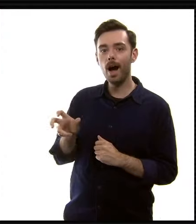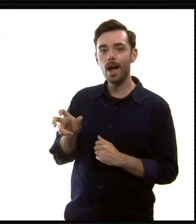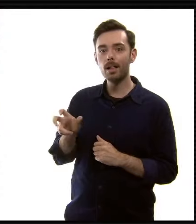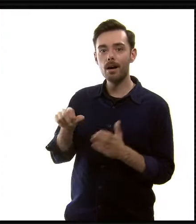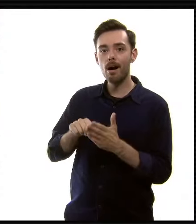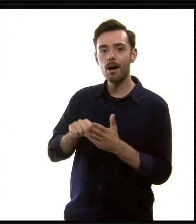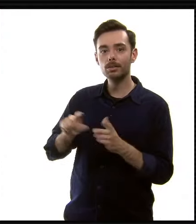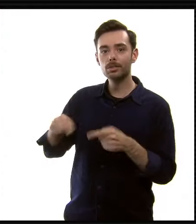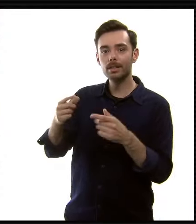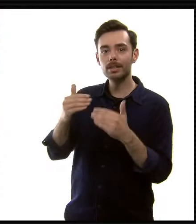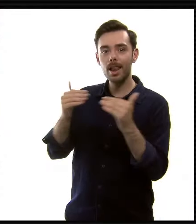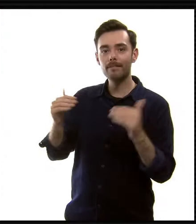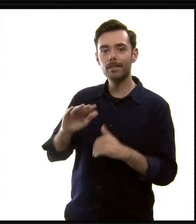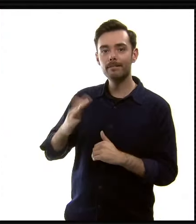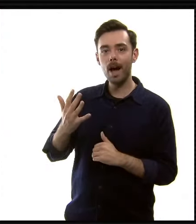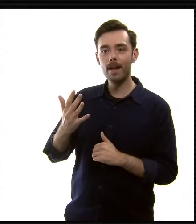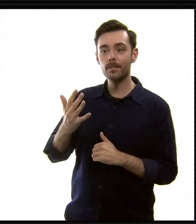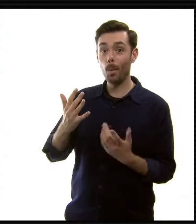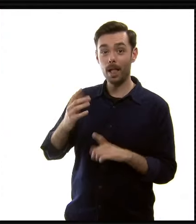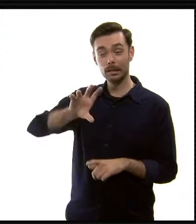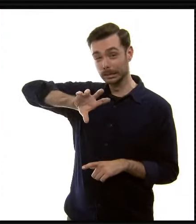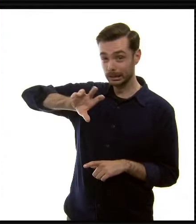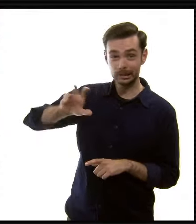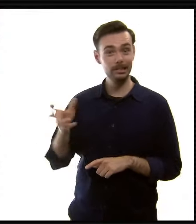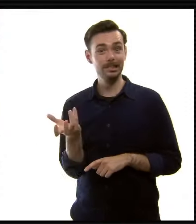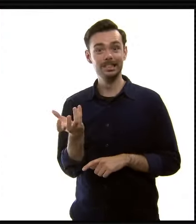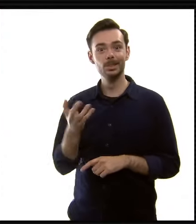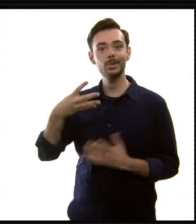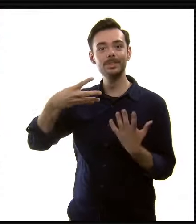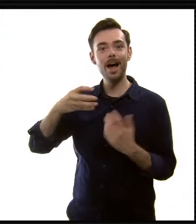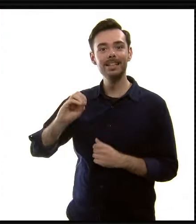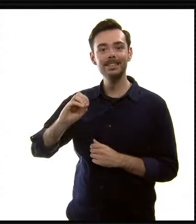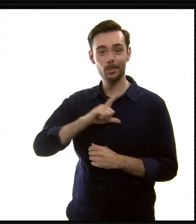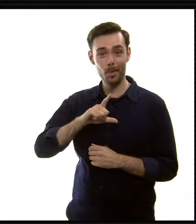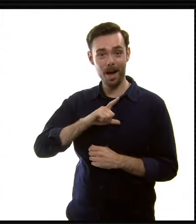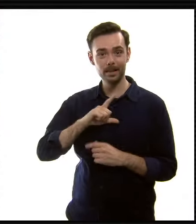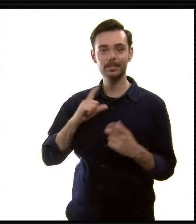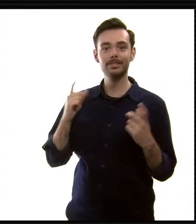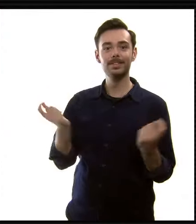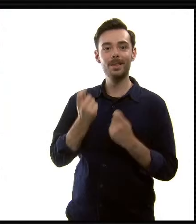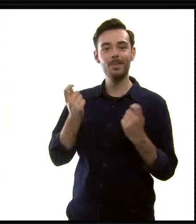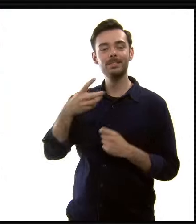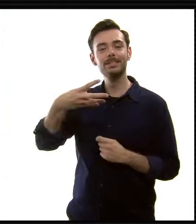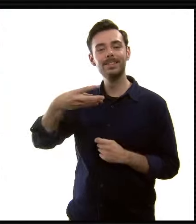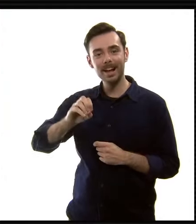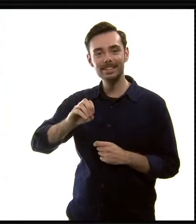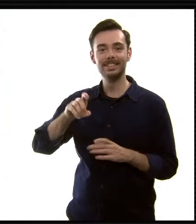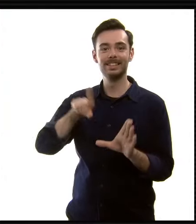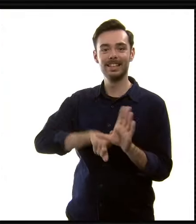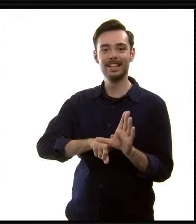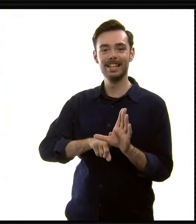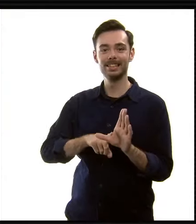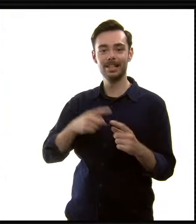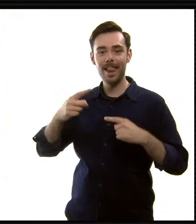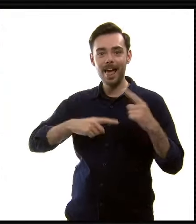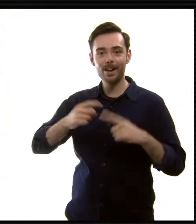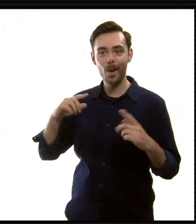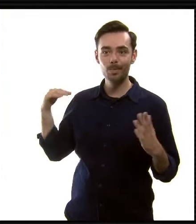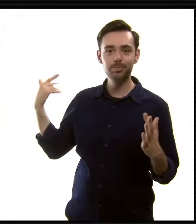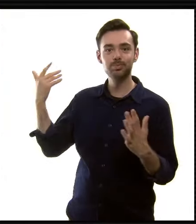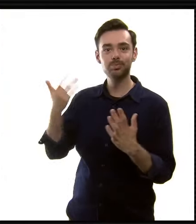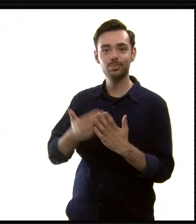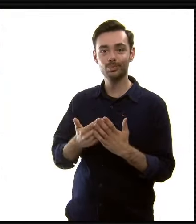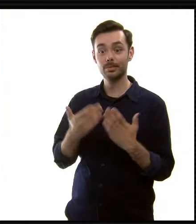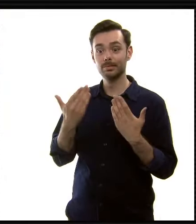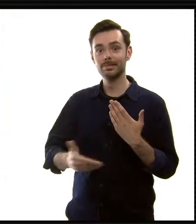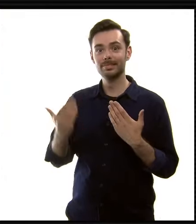90 to celebrate 90 years of LEGO play. There are a couple of very, very, very special things that are about to occur. That